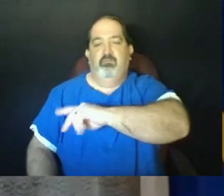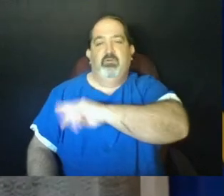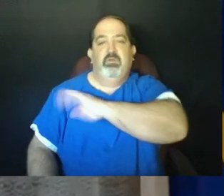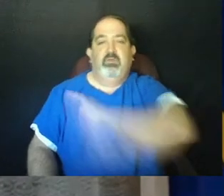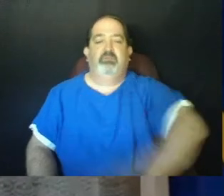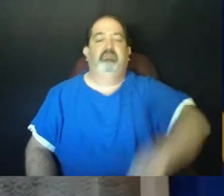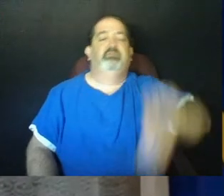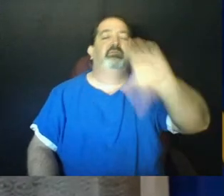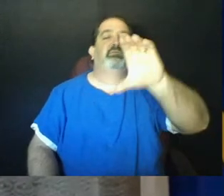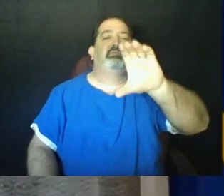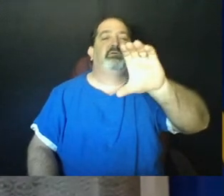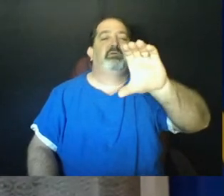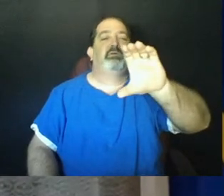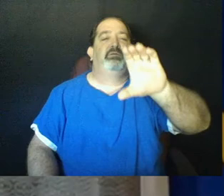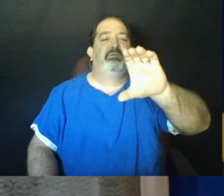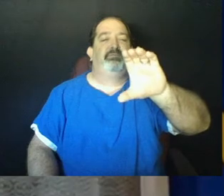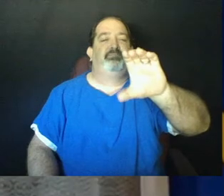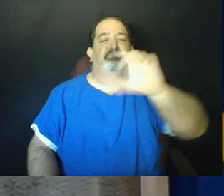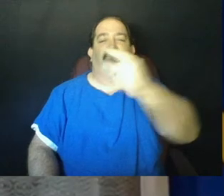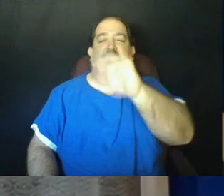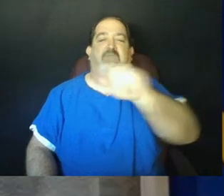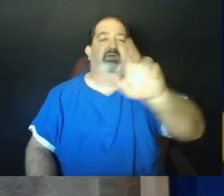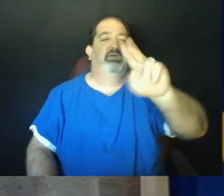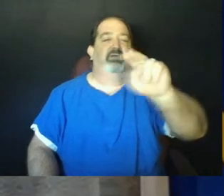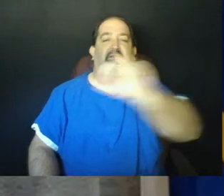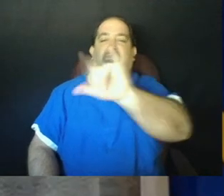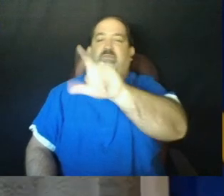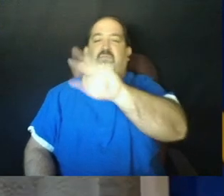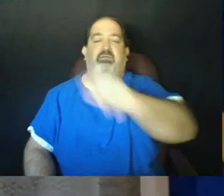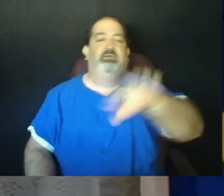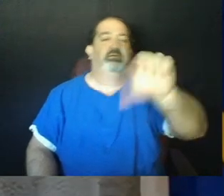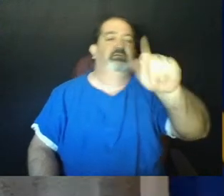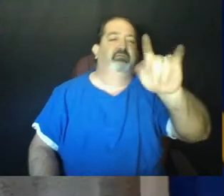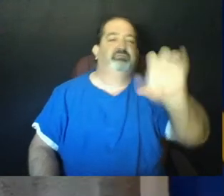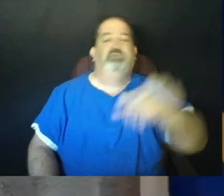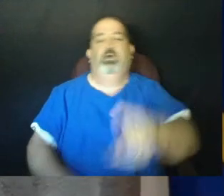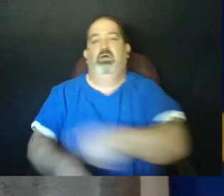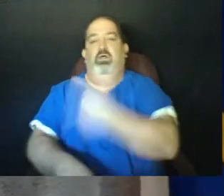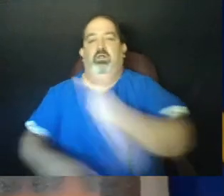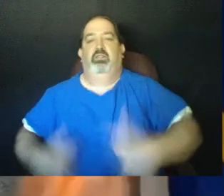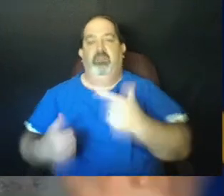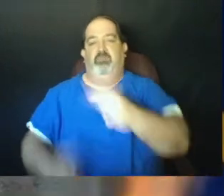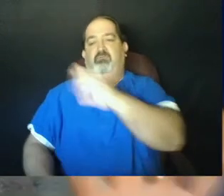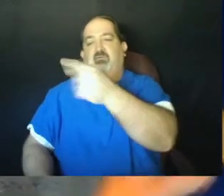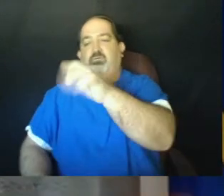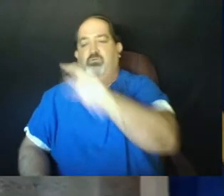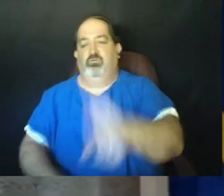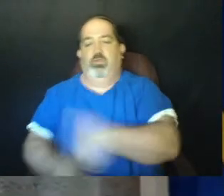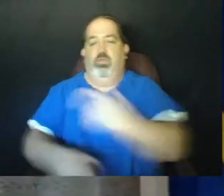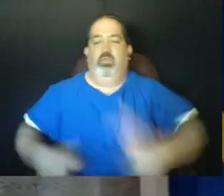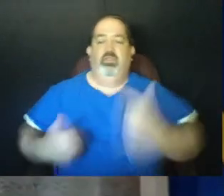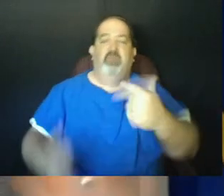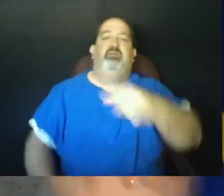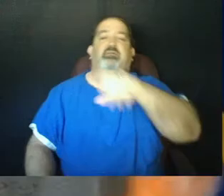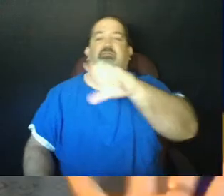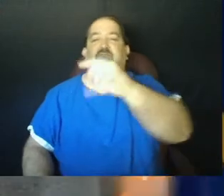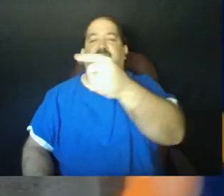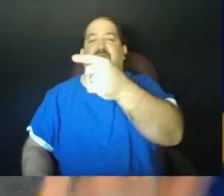Gildenholt. Long live Lyondemere. Long live Caid. Hip hip. Hip